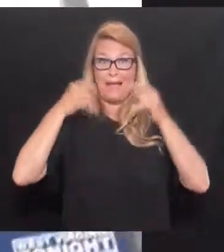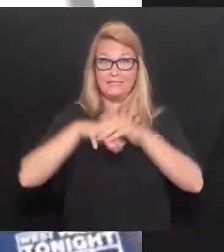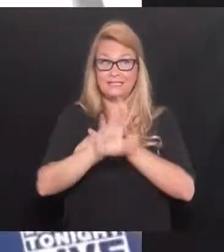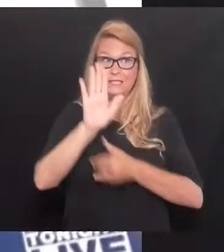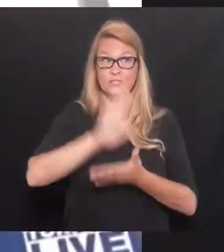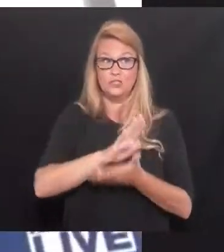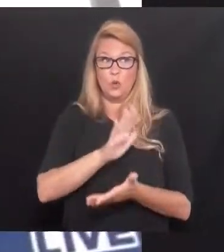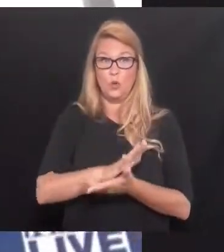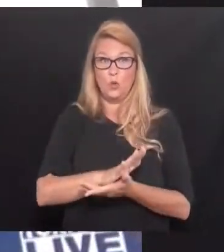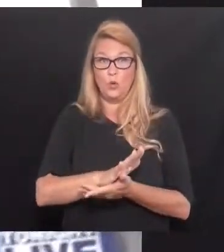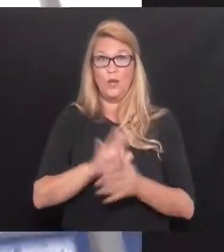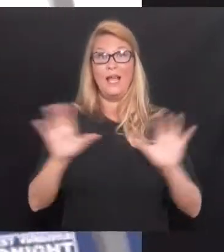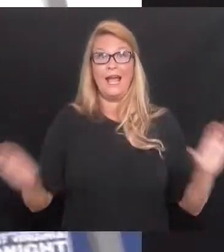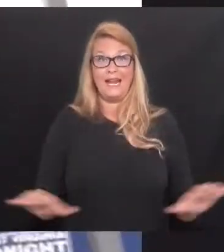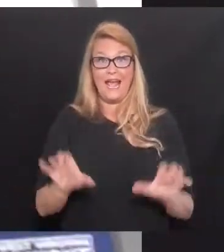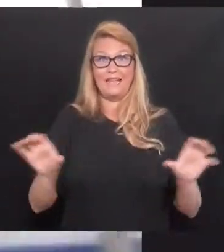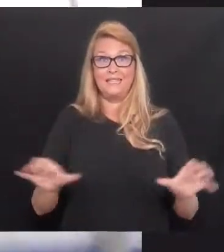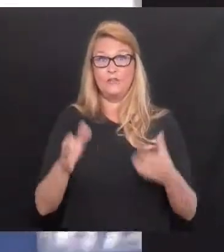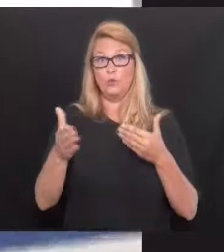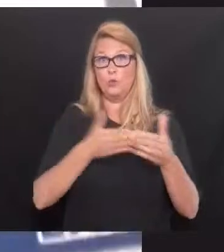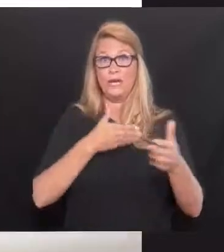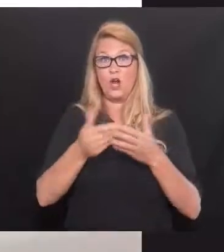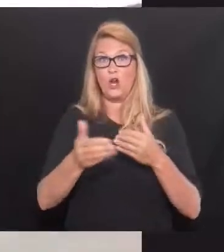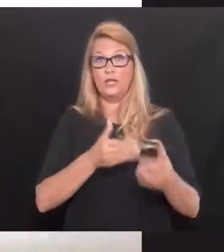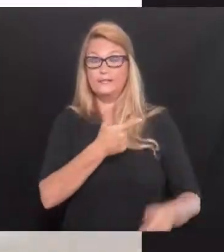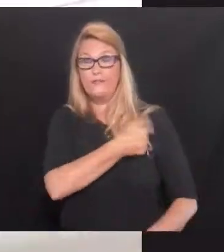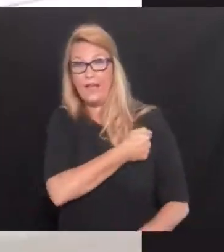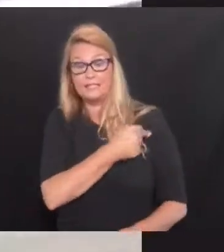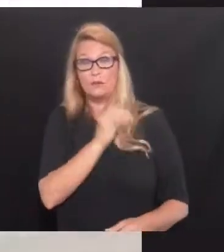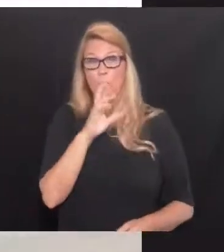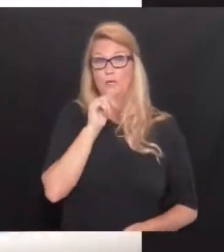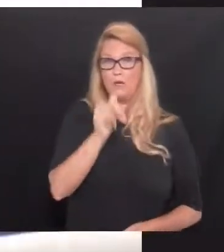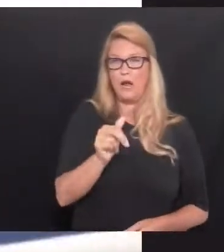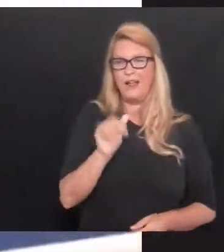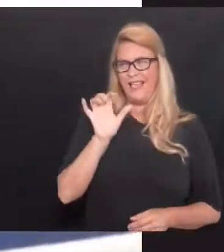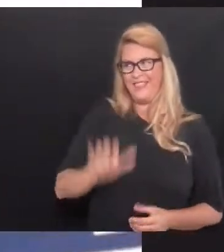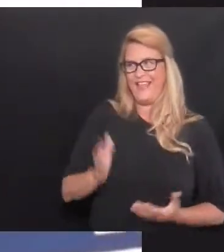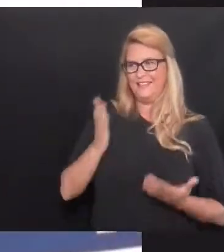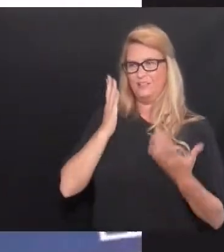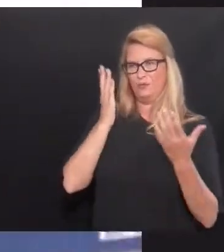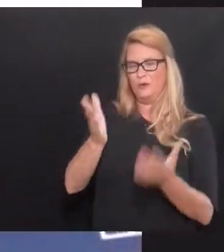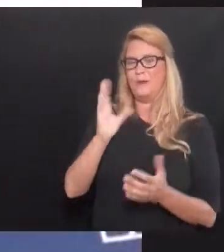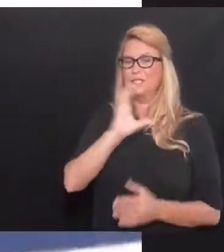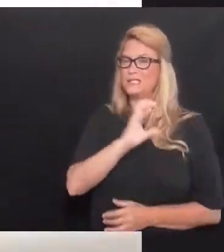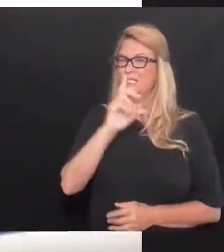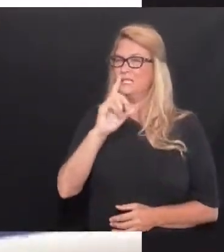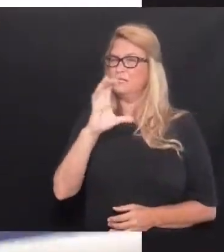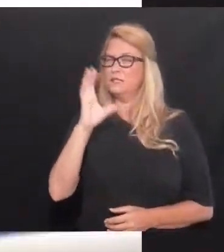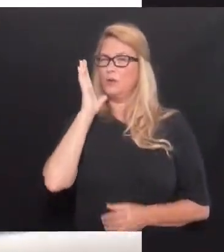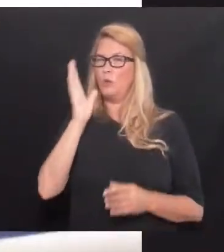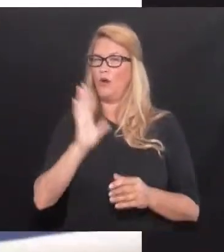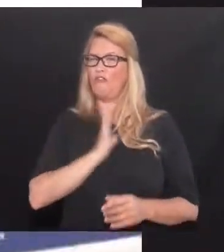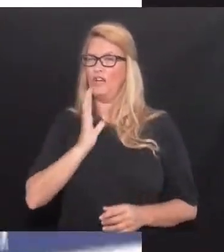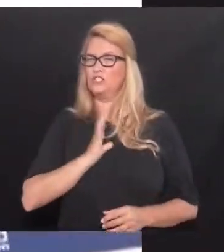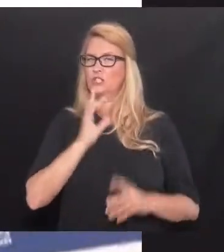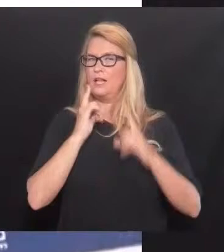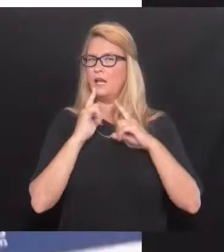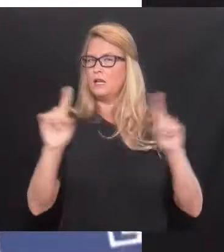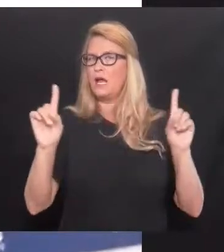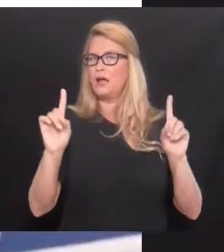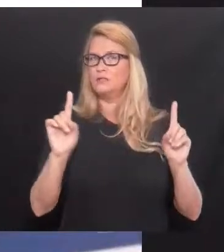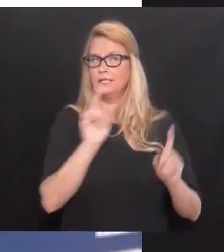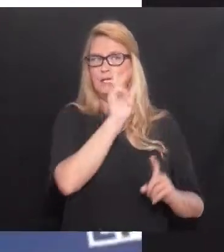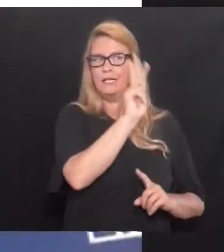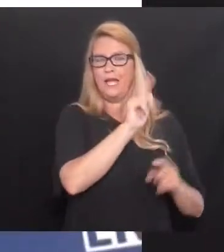and at activities, whether they are vaccinated or not. So again, that's the recommendation we'll hear from the CDC today, that K through 12, everyone should